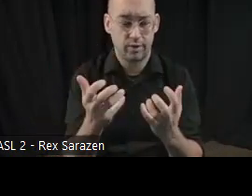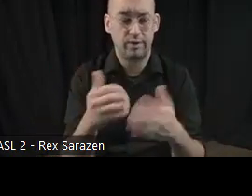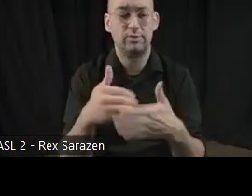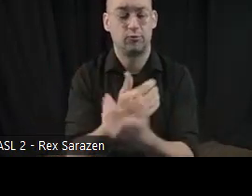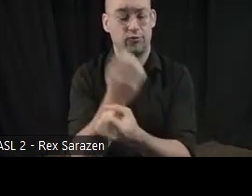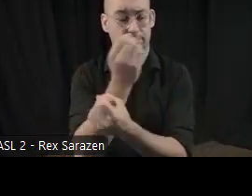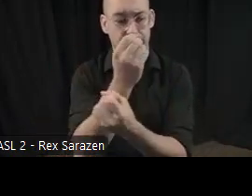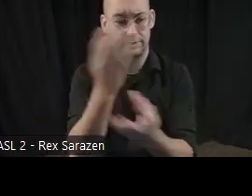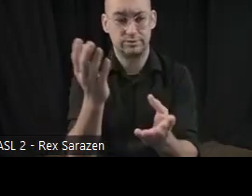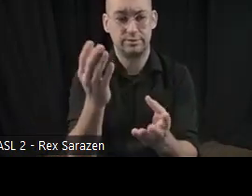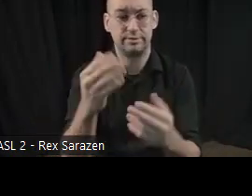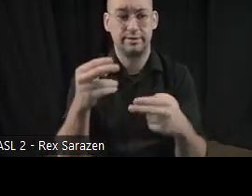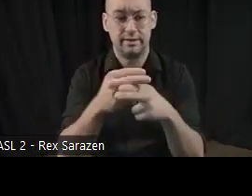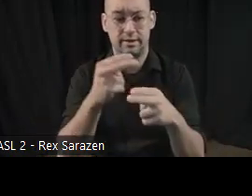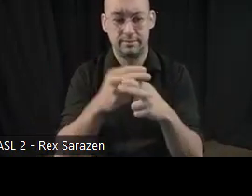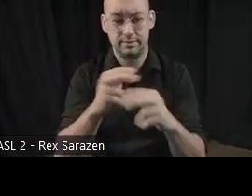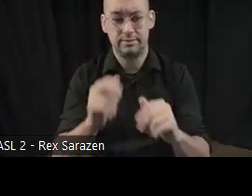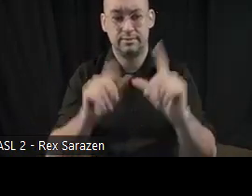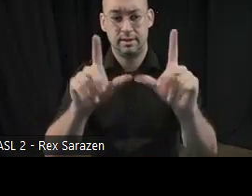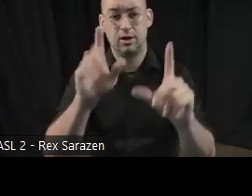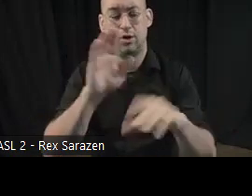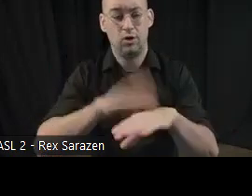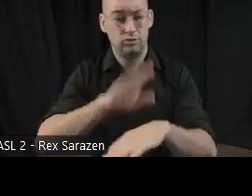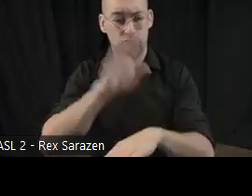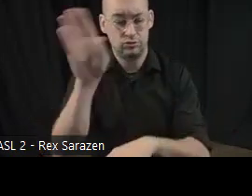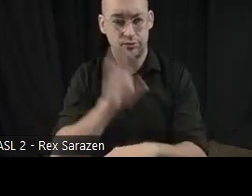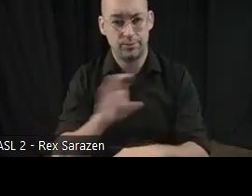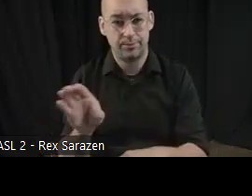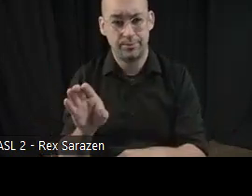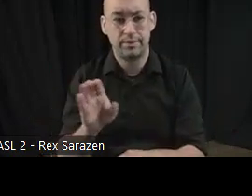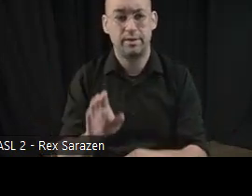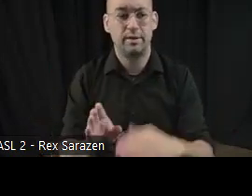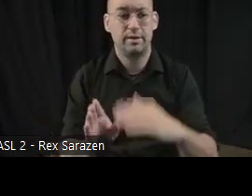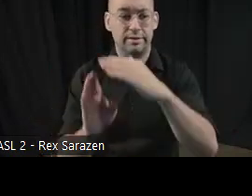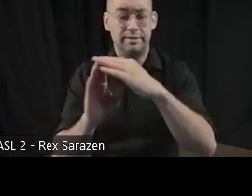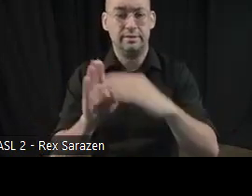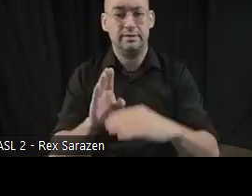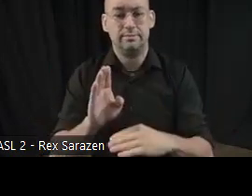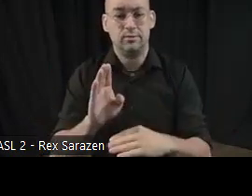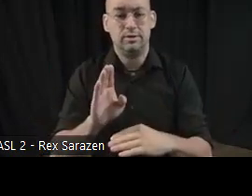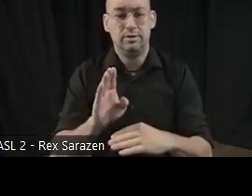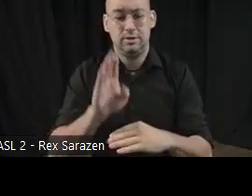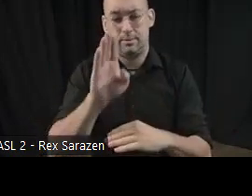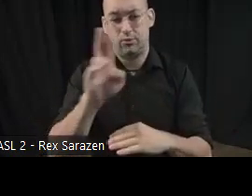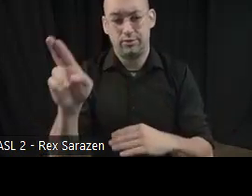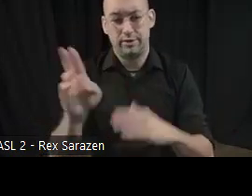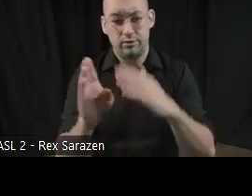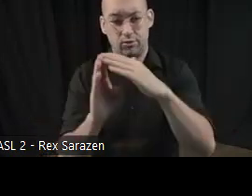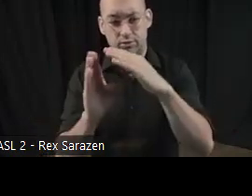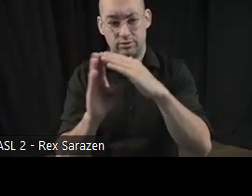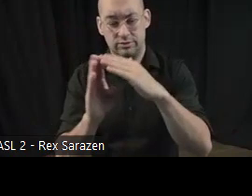display in Zoom. It is the upper right corner. There's some dots. Hit rename